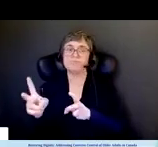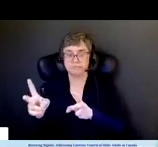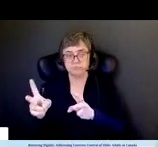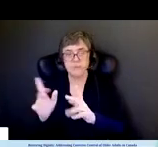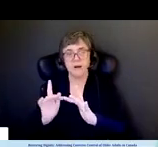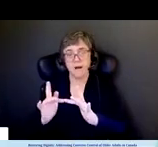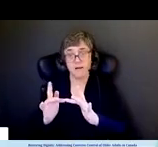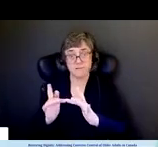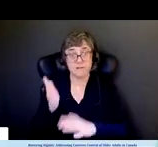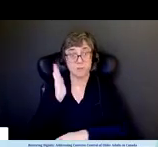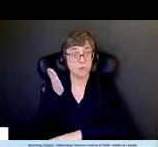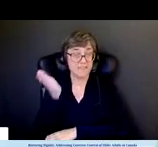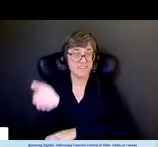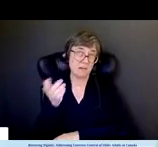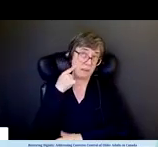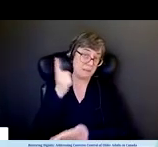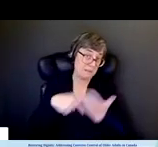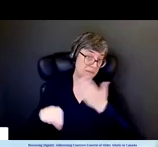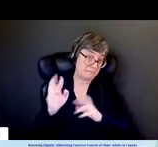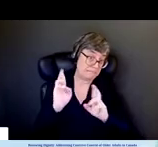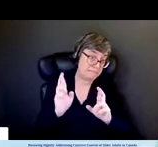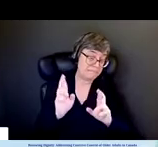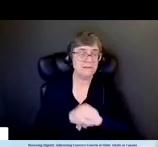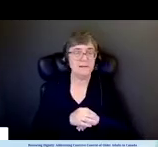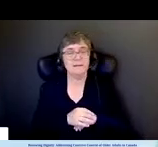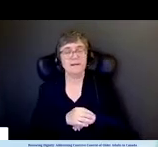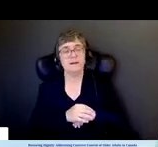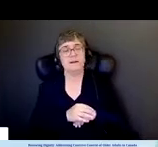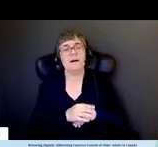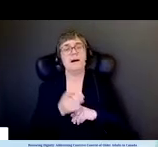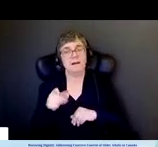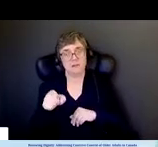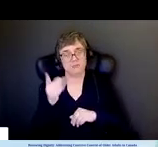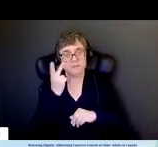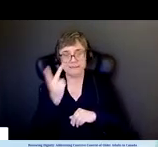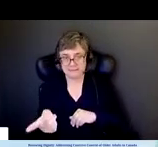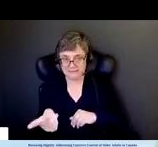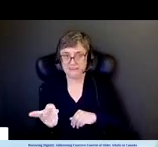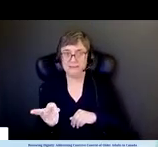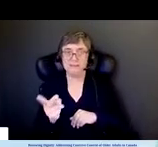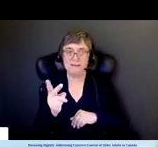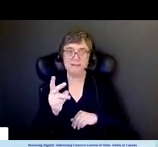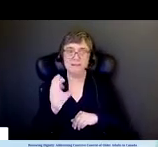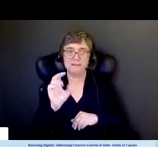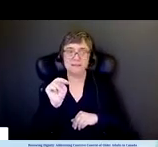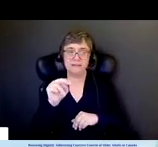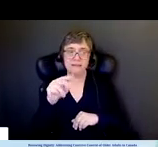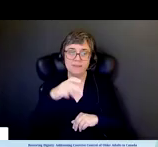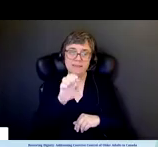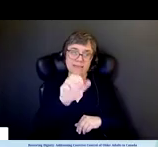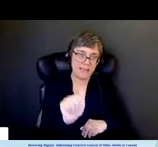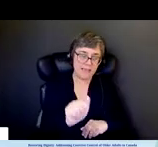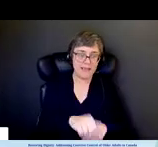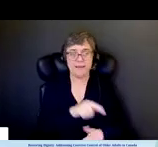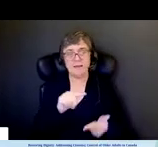online we're saying next week, cross our fingers, and you will be able to find the recording on the website of CNPEA, of Elder Abuse